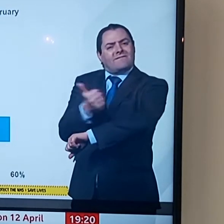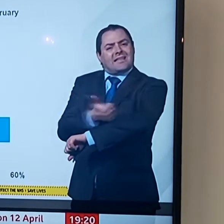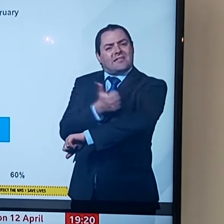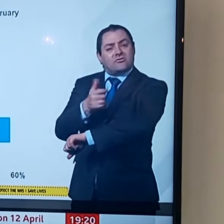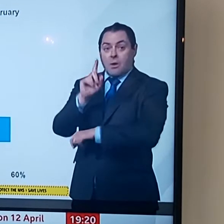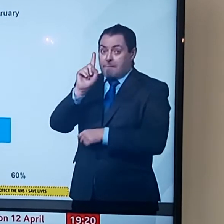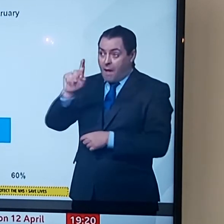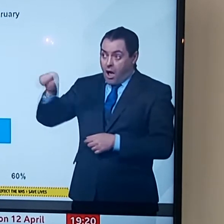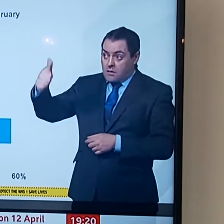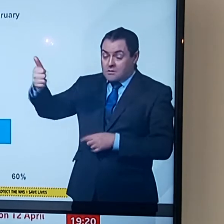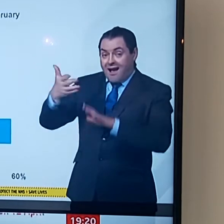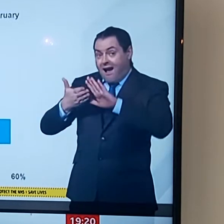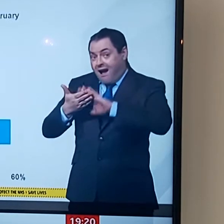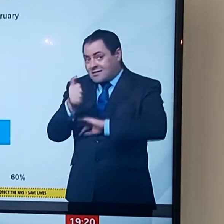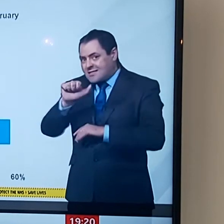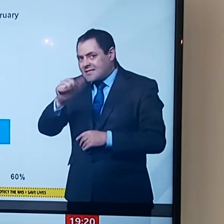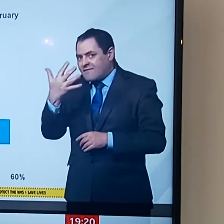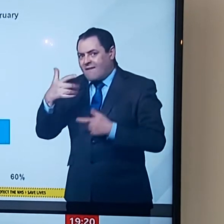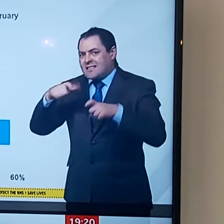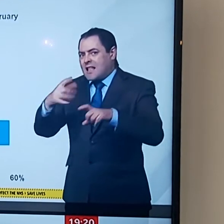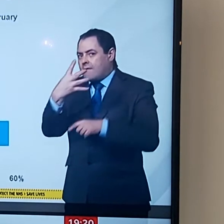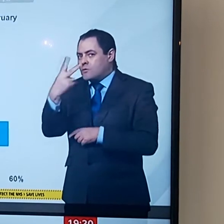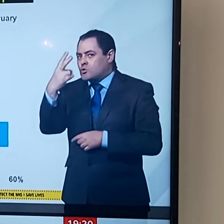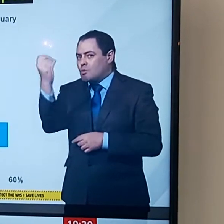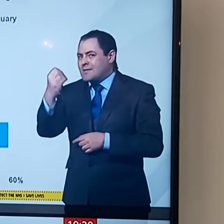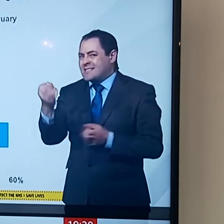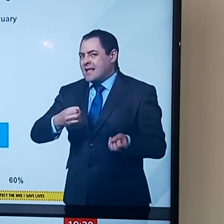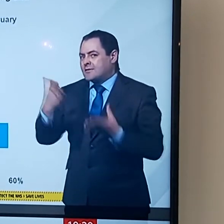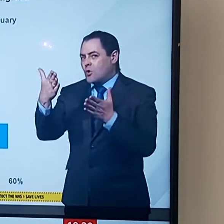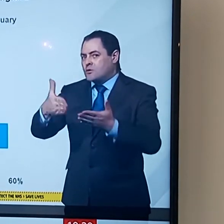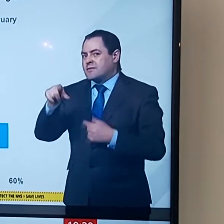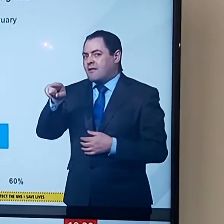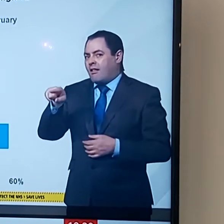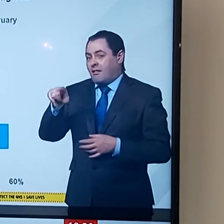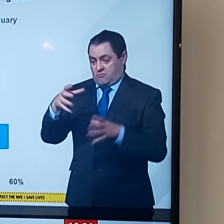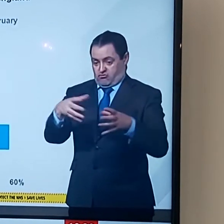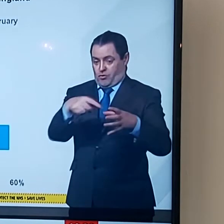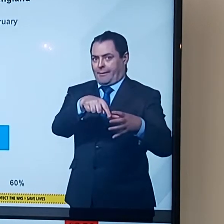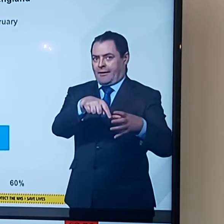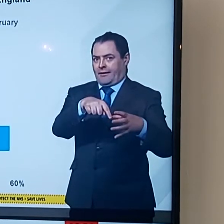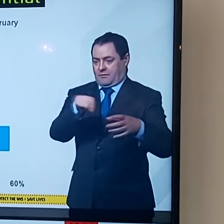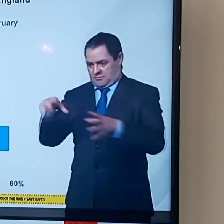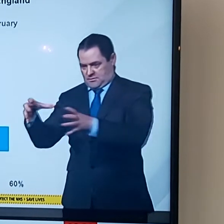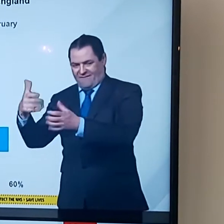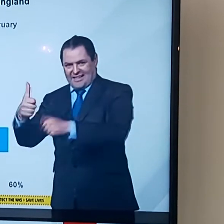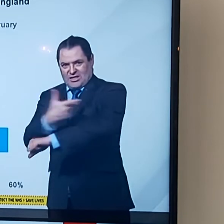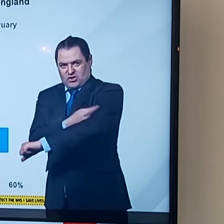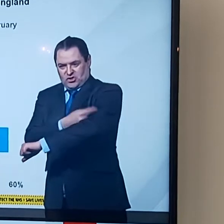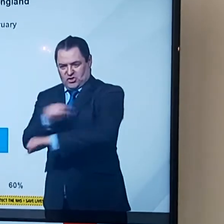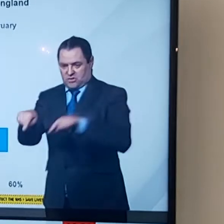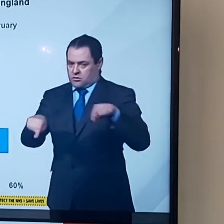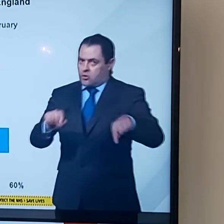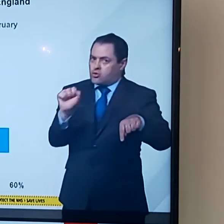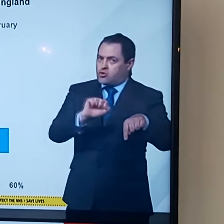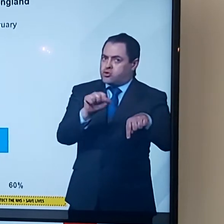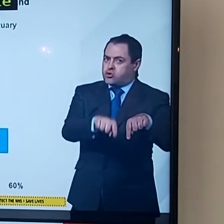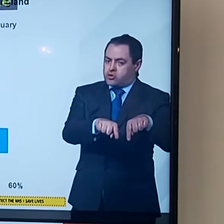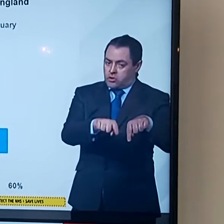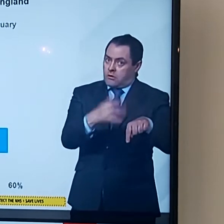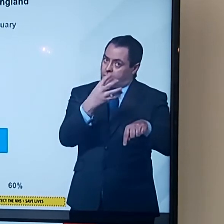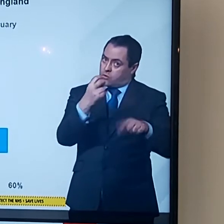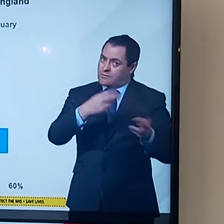very substantial 42%. So there's a lot of people who would, if they got COVID, might go on to develop severe disease and